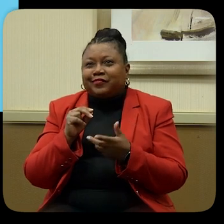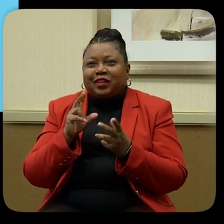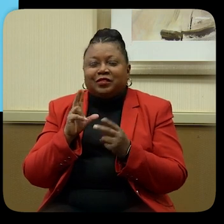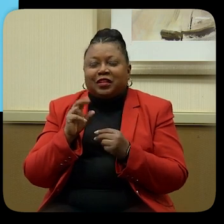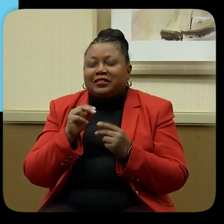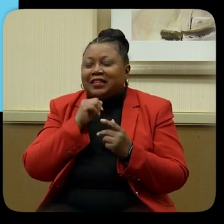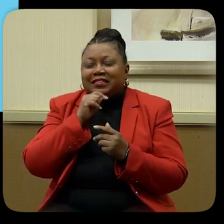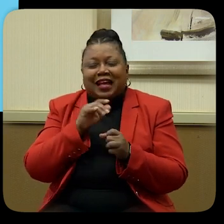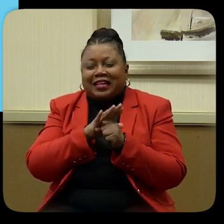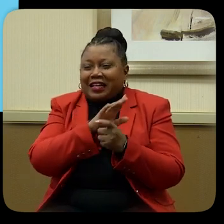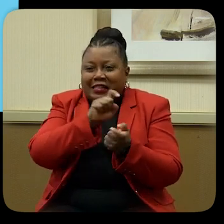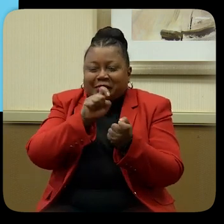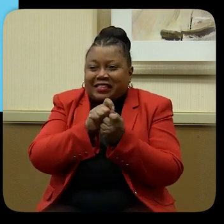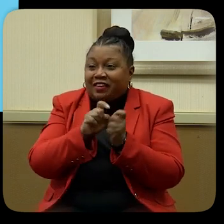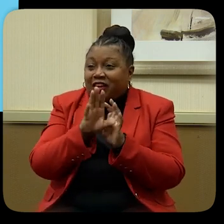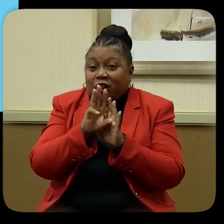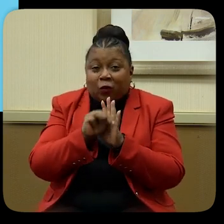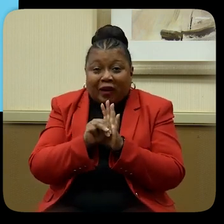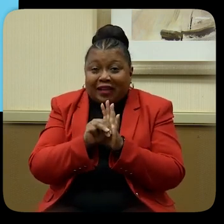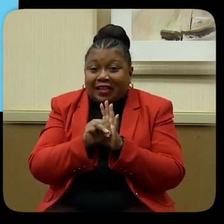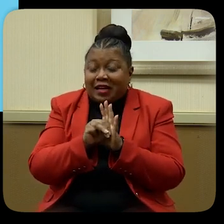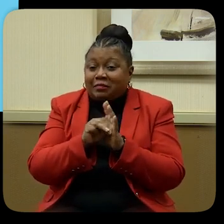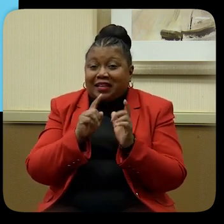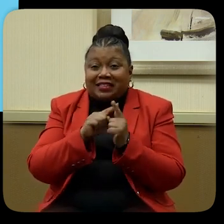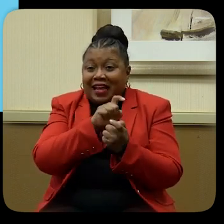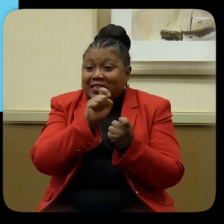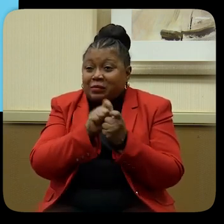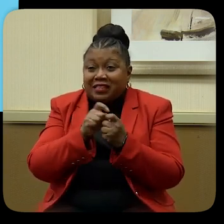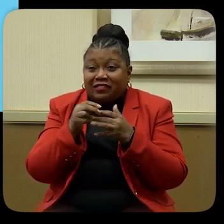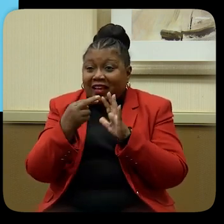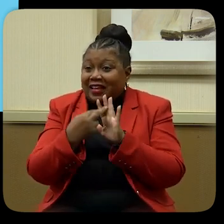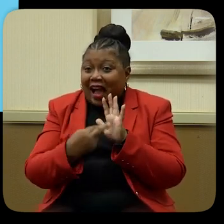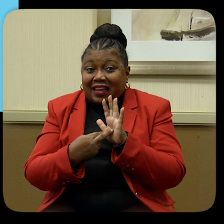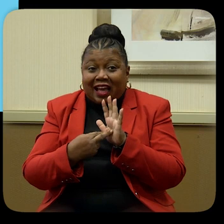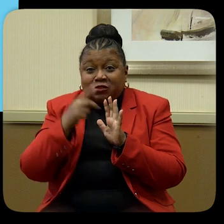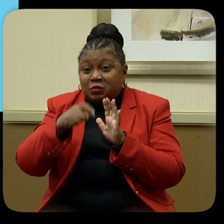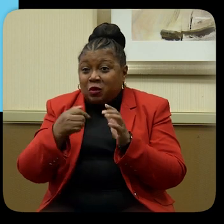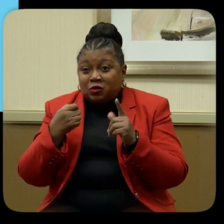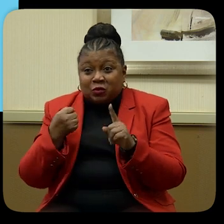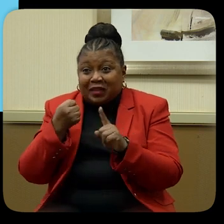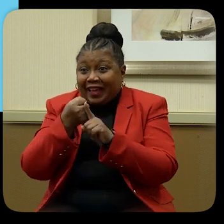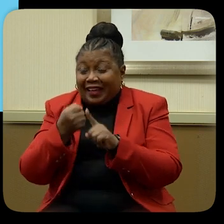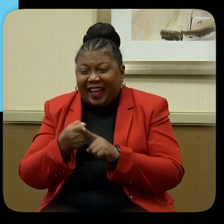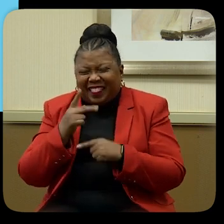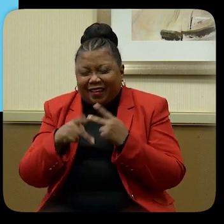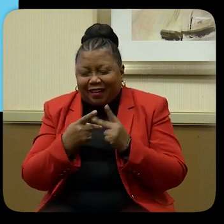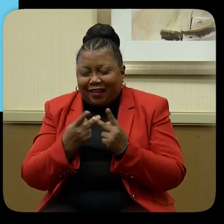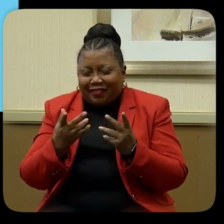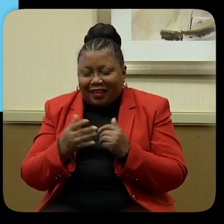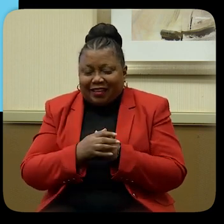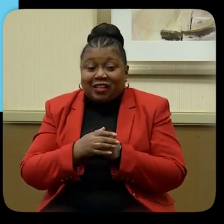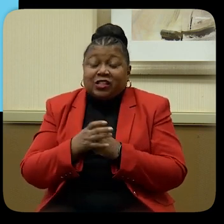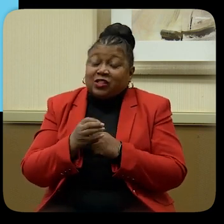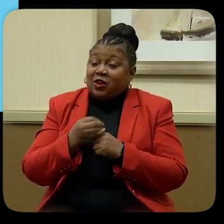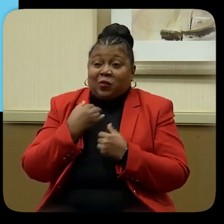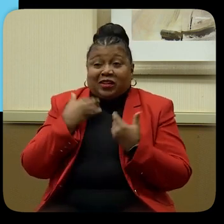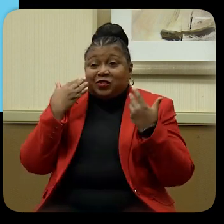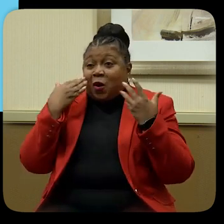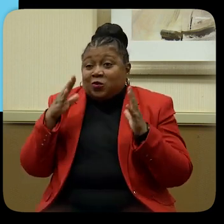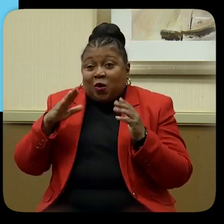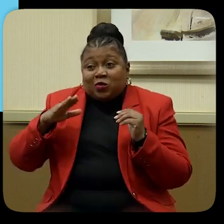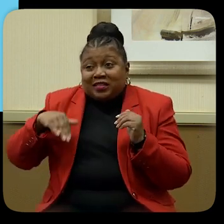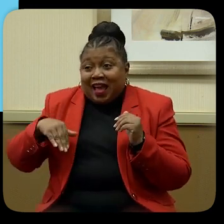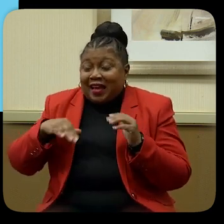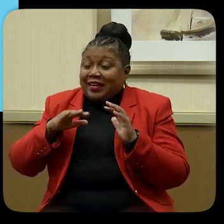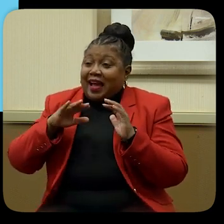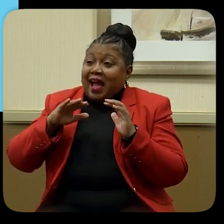there's not a specific curriculum, there's not specific guidelines that you're supposed to hit, that kind of thing. And so we don't know